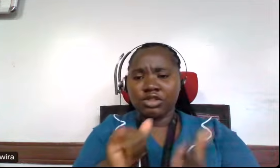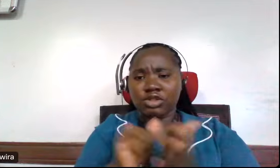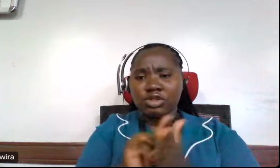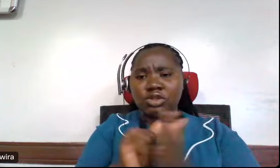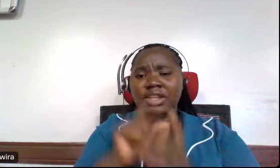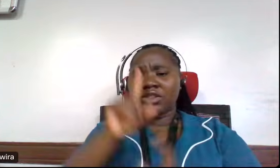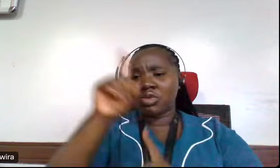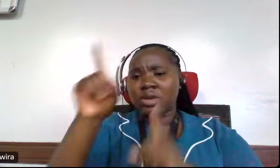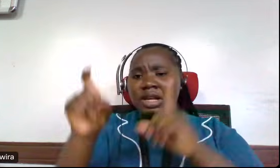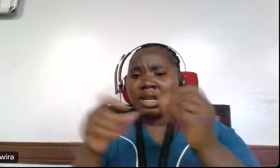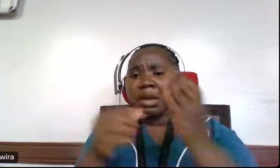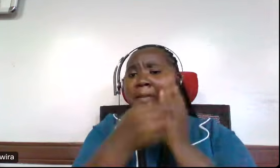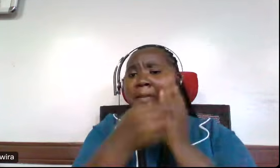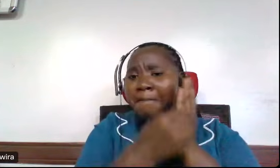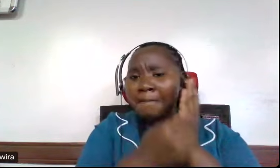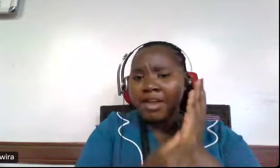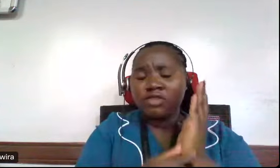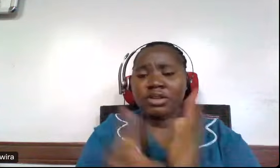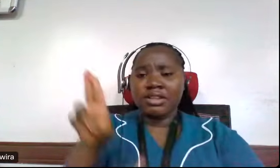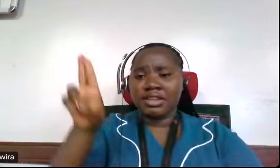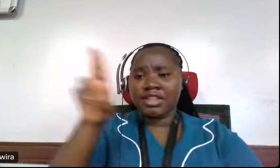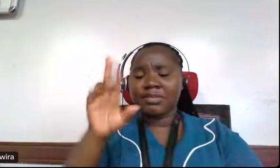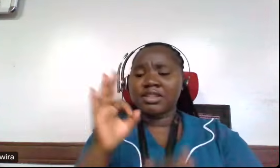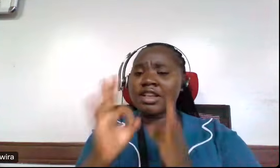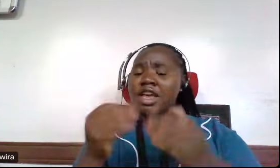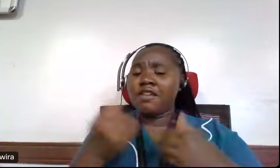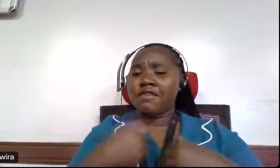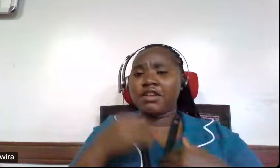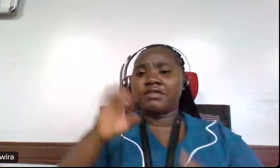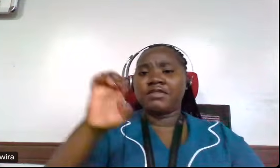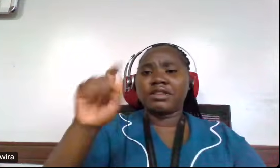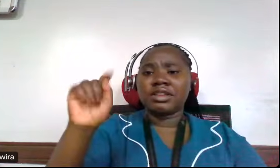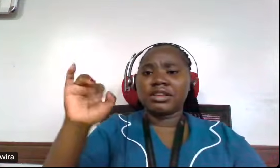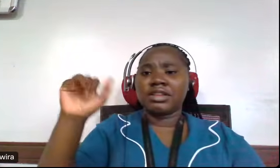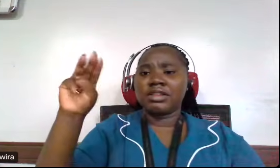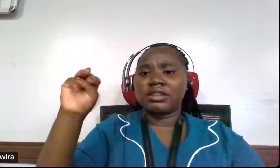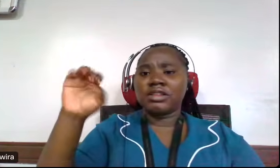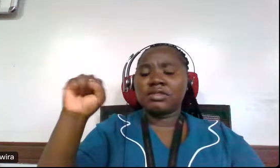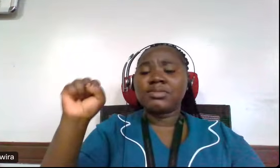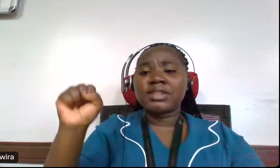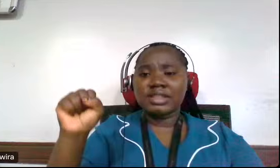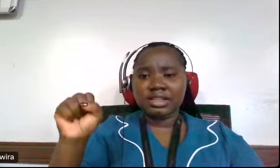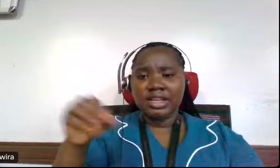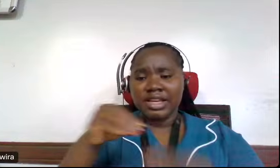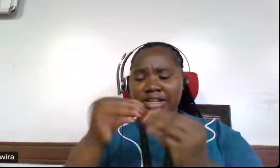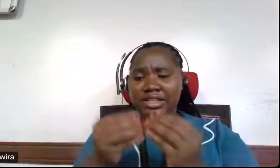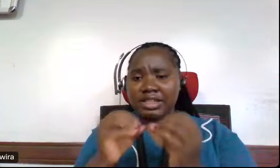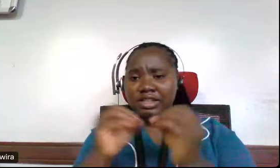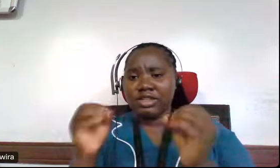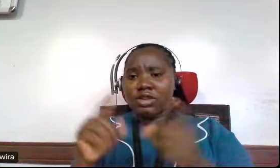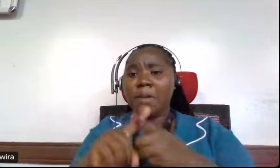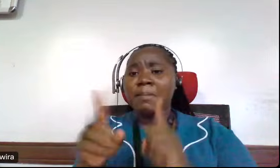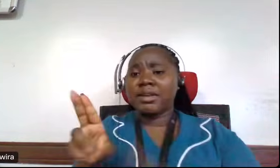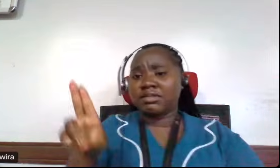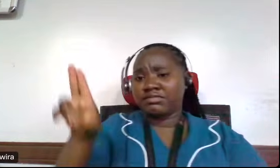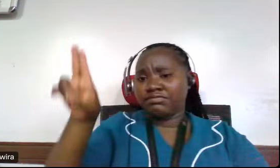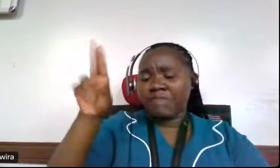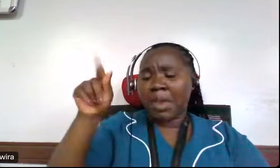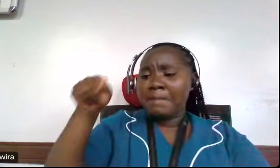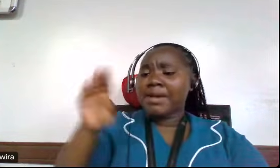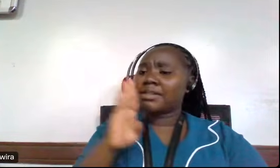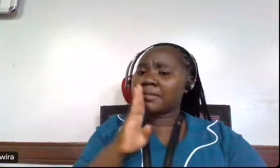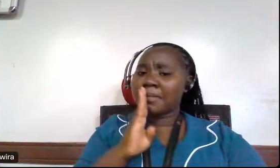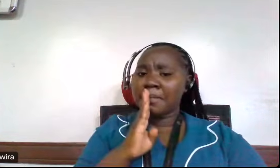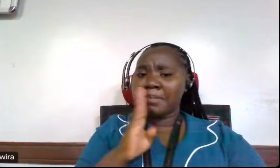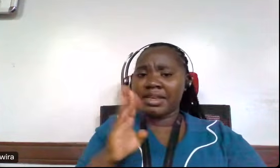those expenses where you don't have an eTIMS or TIMS receipt. But remember again, the expenses have to be related to what